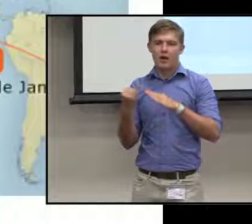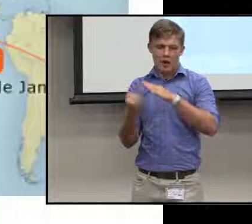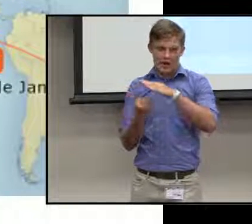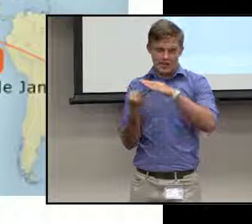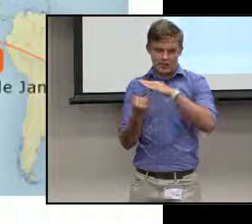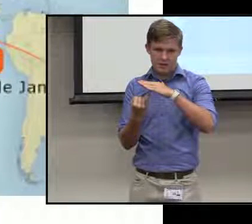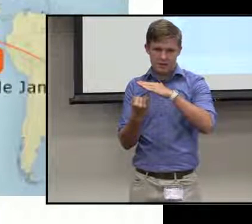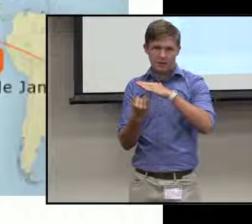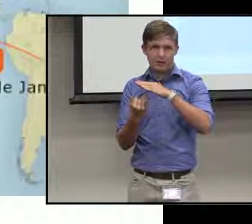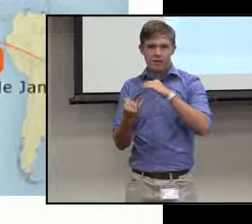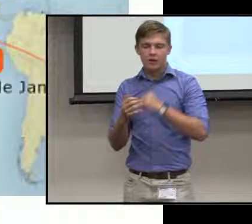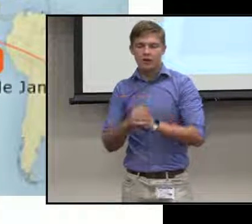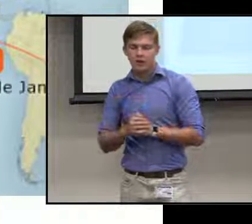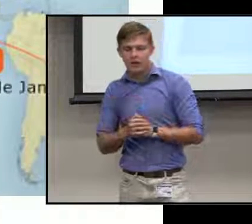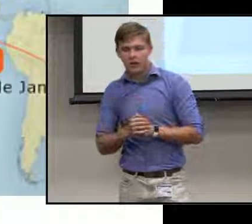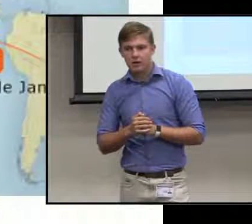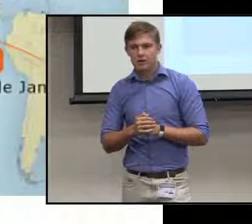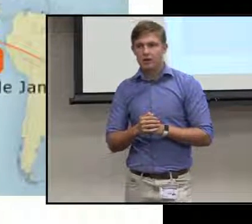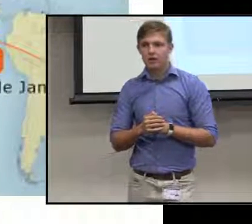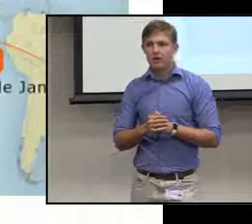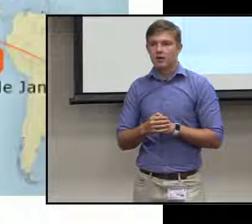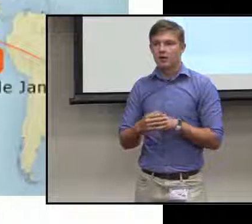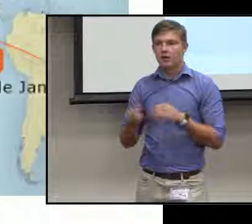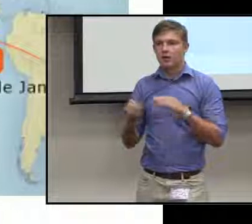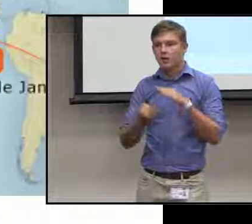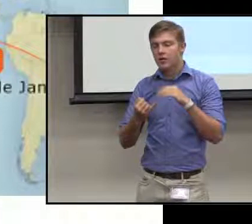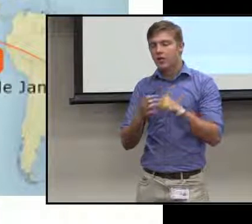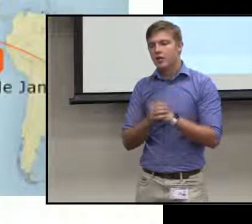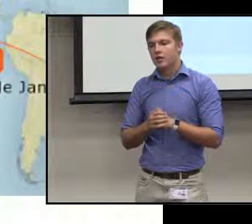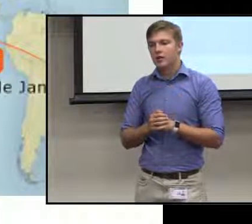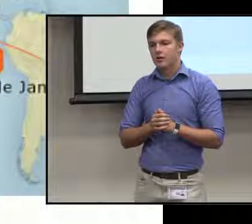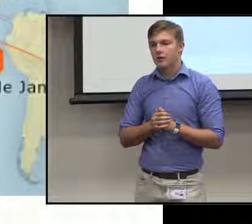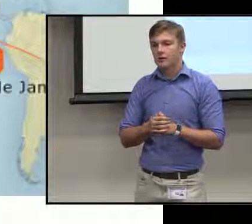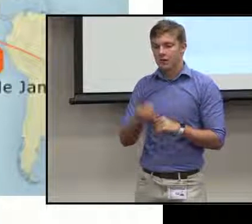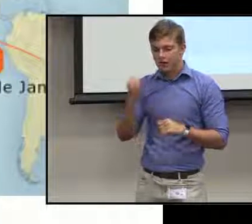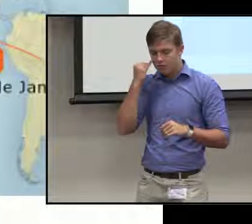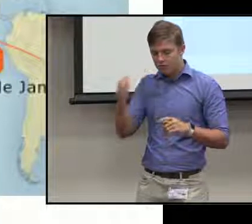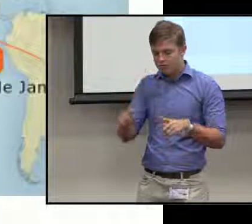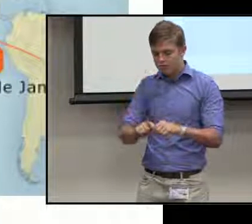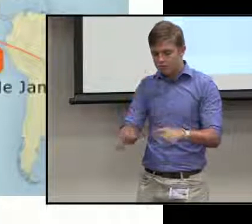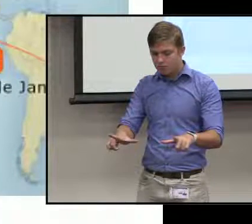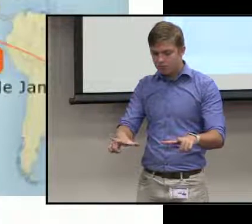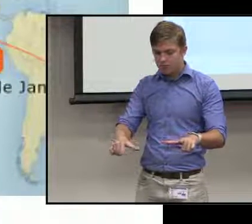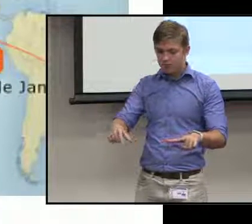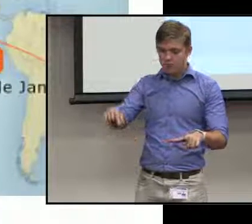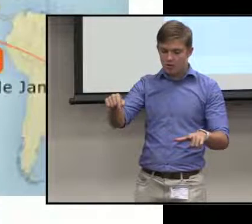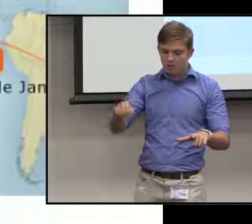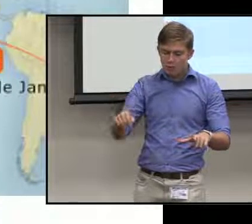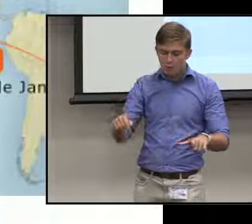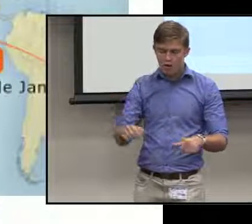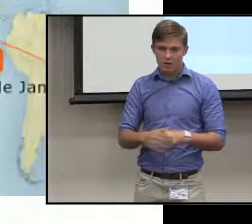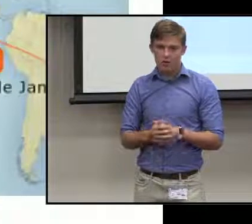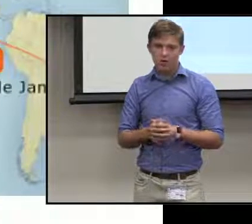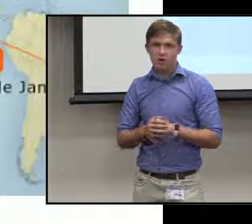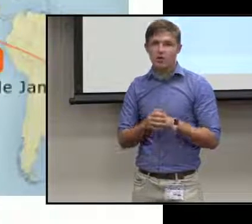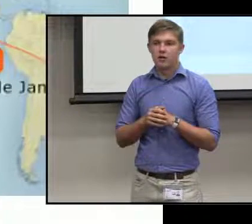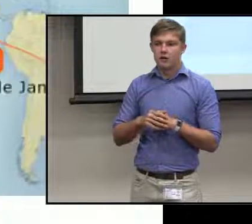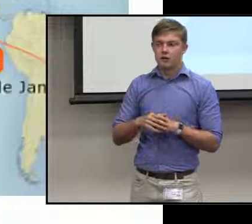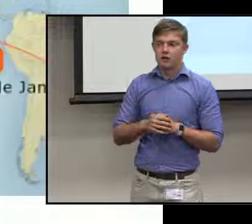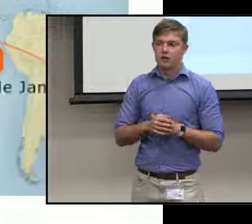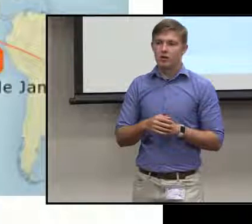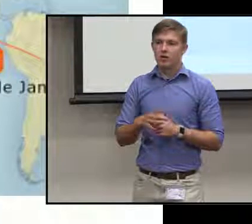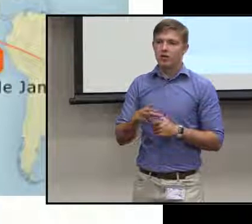in kilometers, if you just multiply that times 0.6, you'd get the miles. Like New Zealand is 7,000 miles from